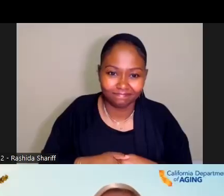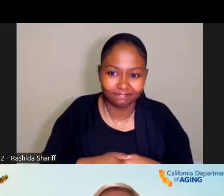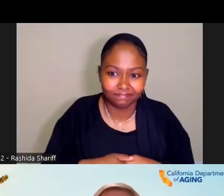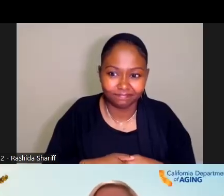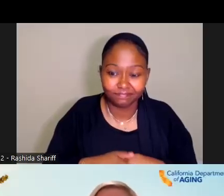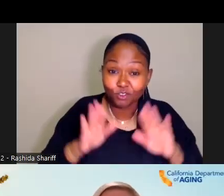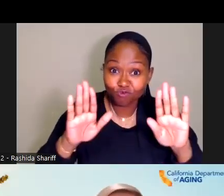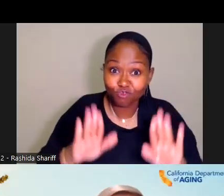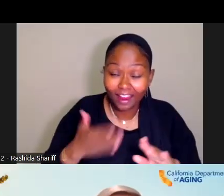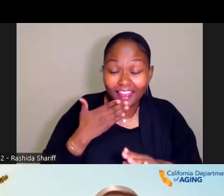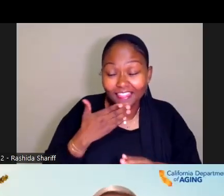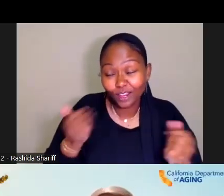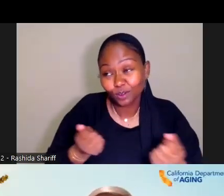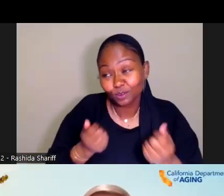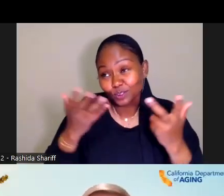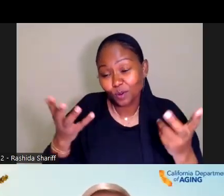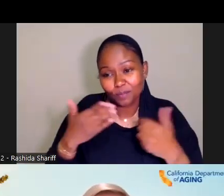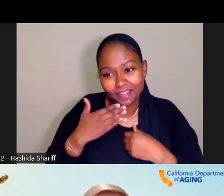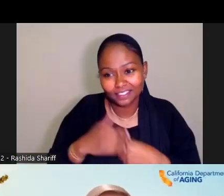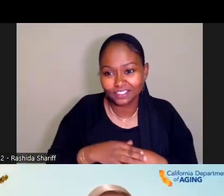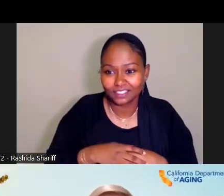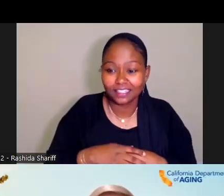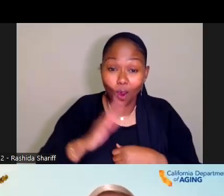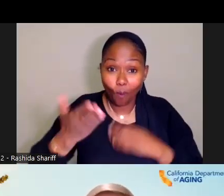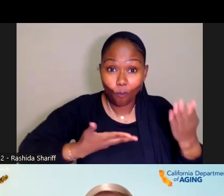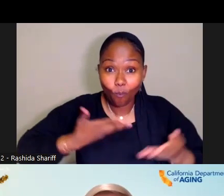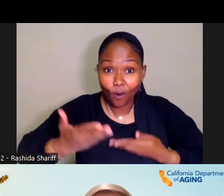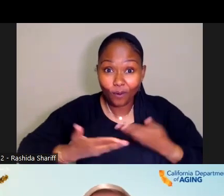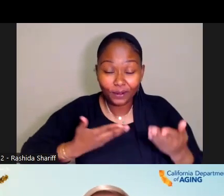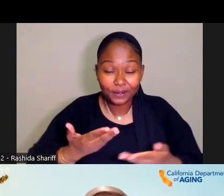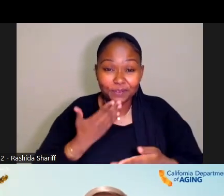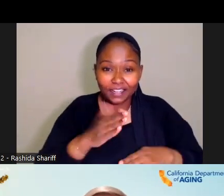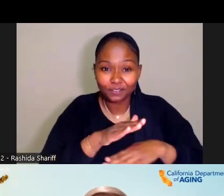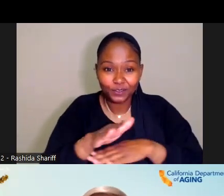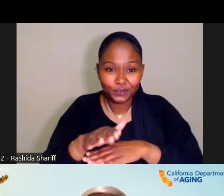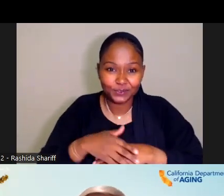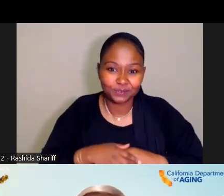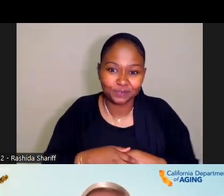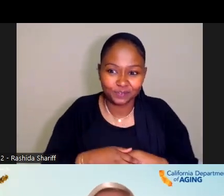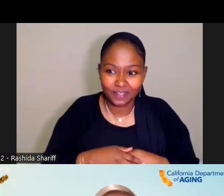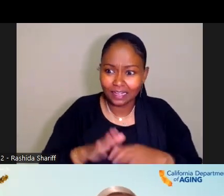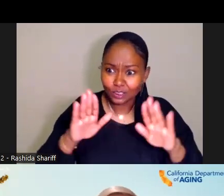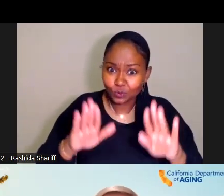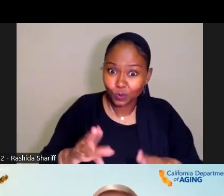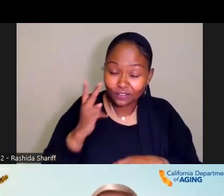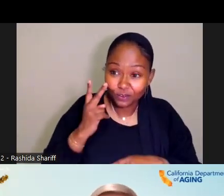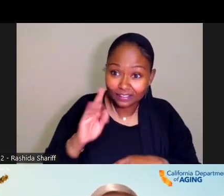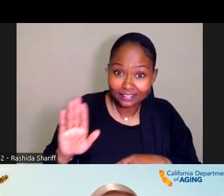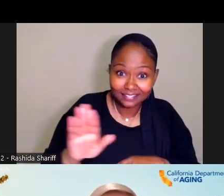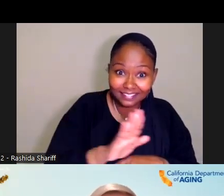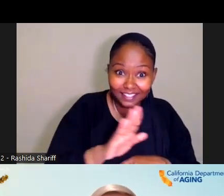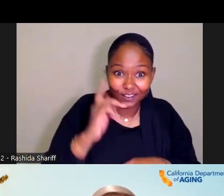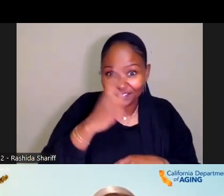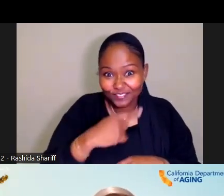Great. Thank you so much, Ranjana, and welcome everybody. Good afternoon. It's great to see your faces gathered